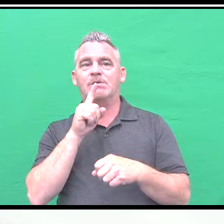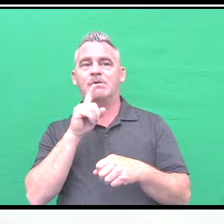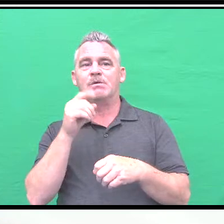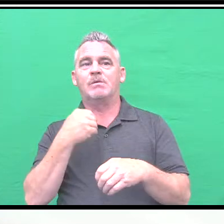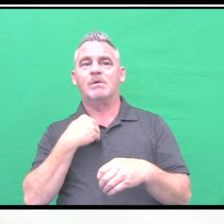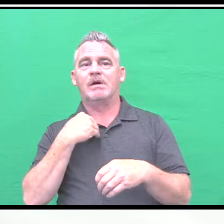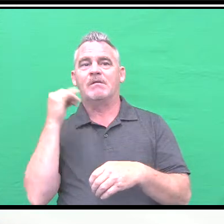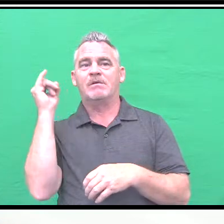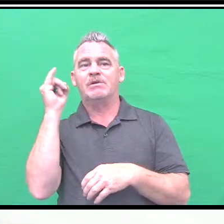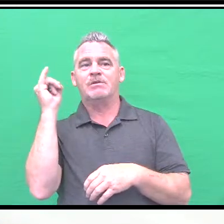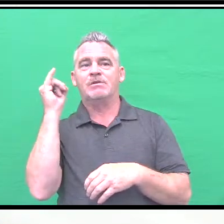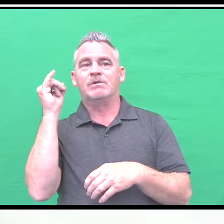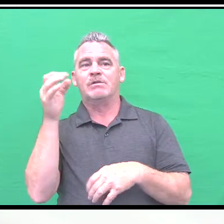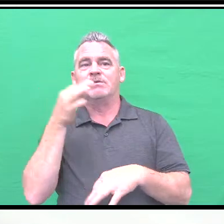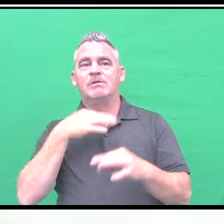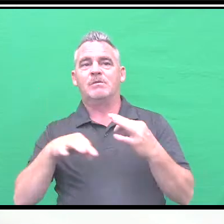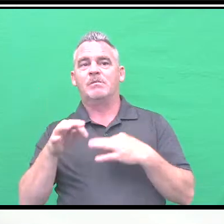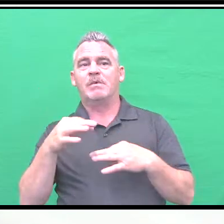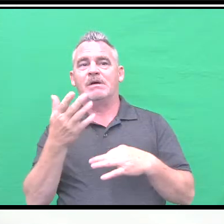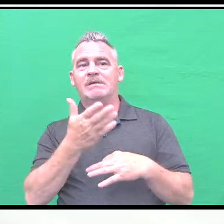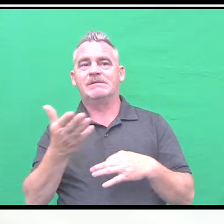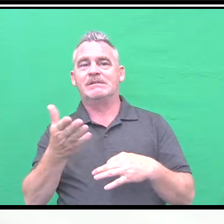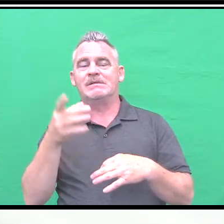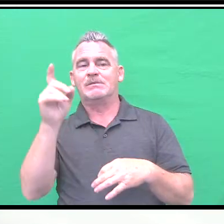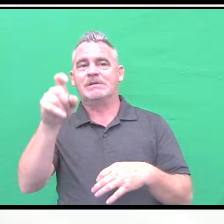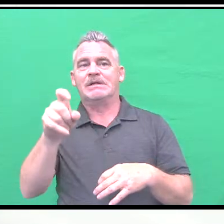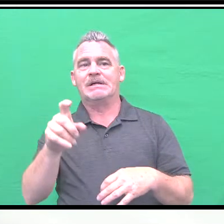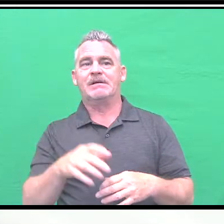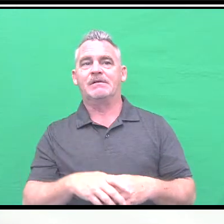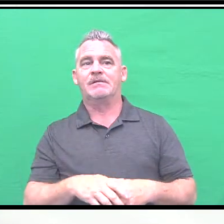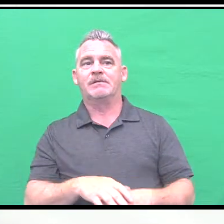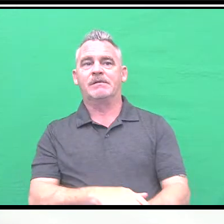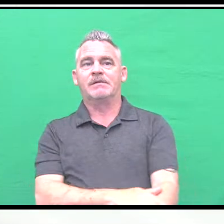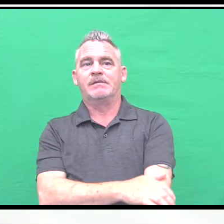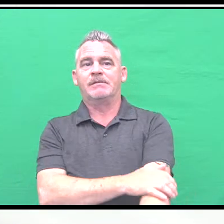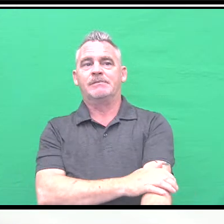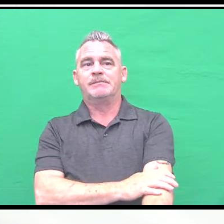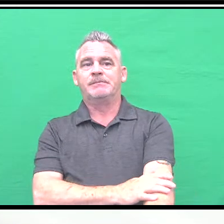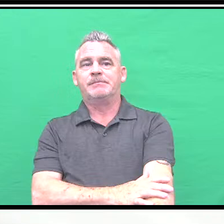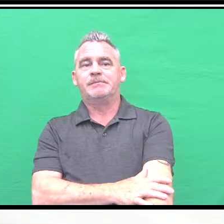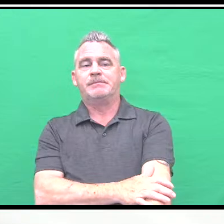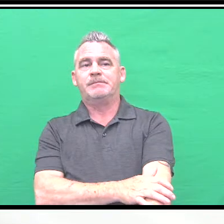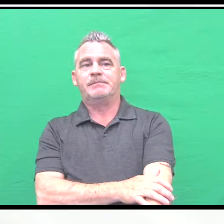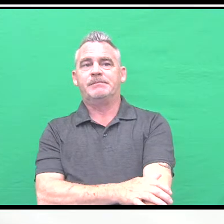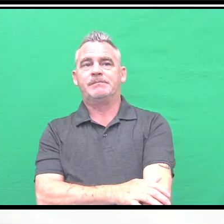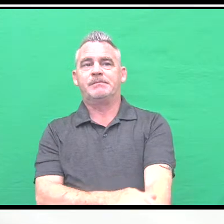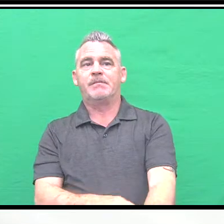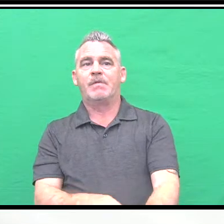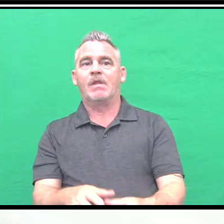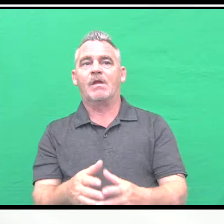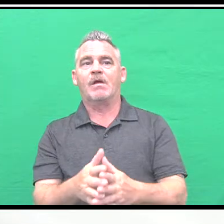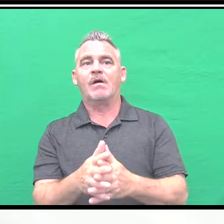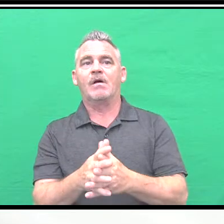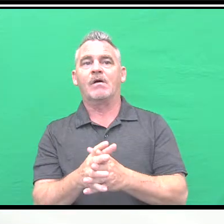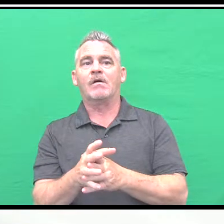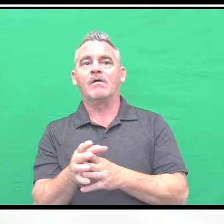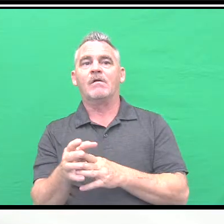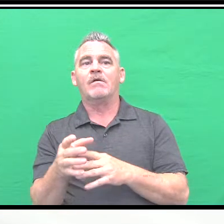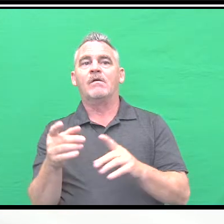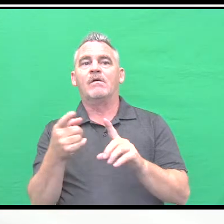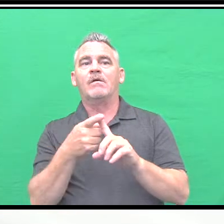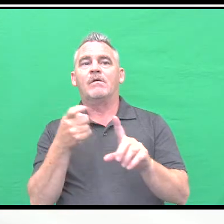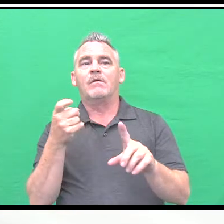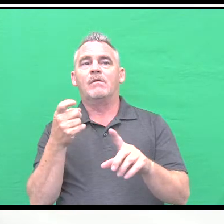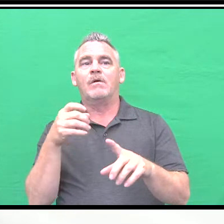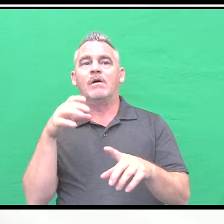replace property as needed at the time of loss. So through our Southern California Relief, SCR, which is